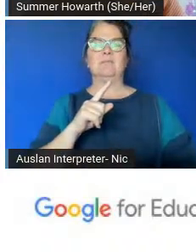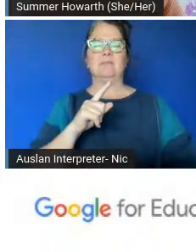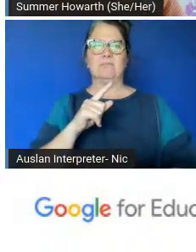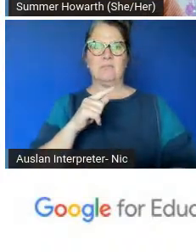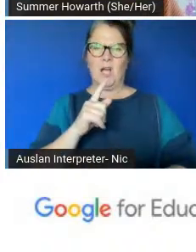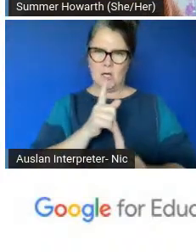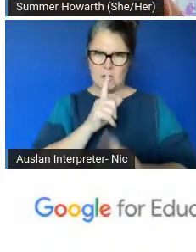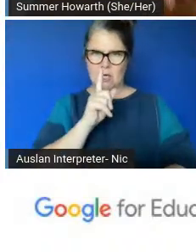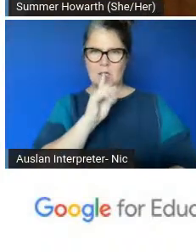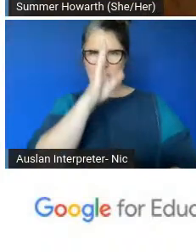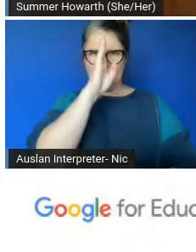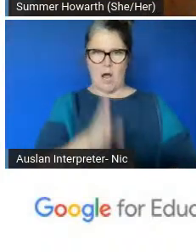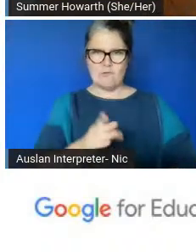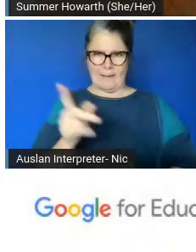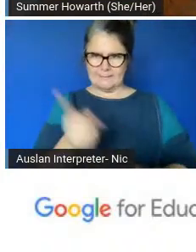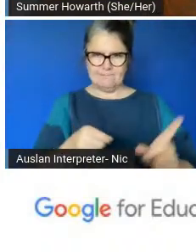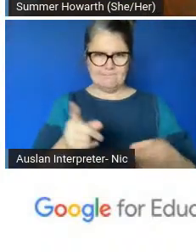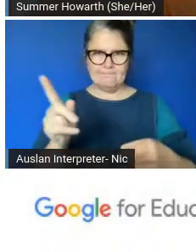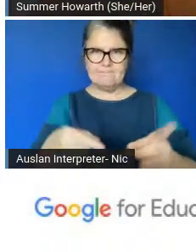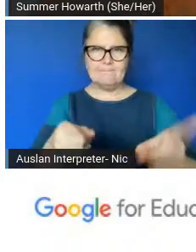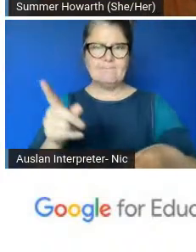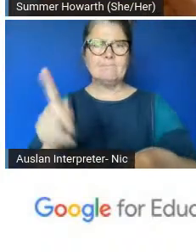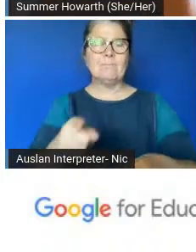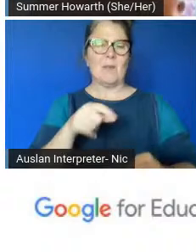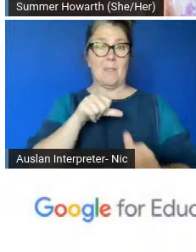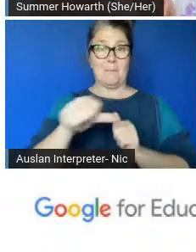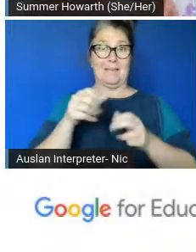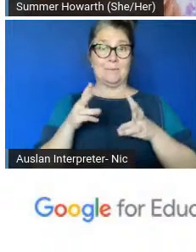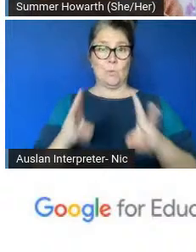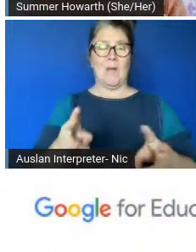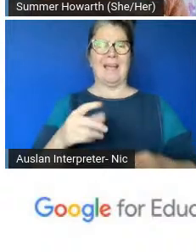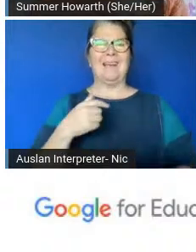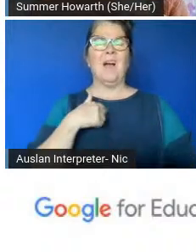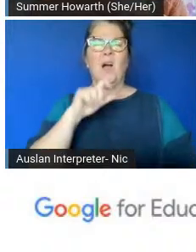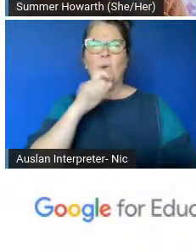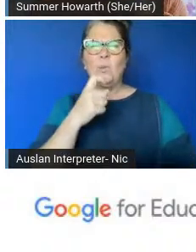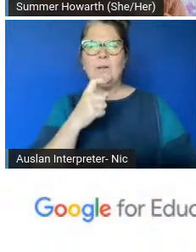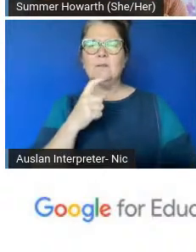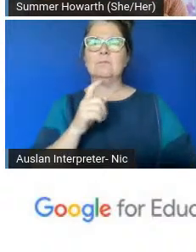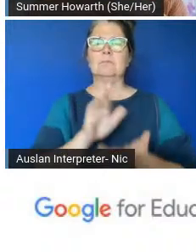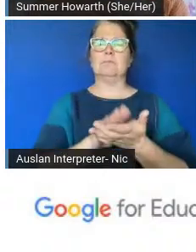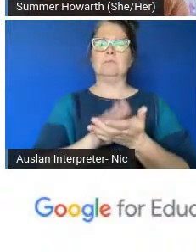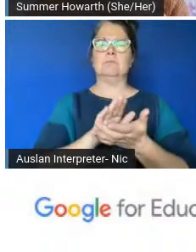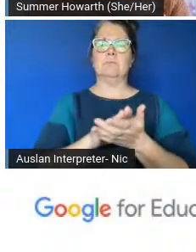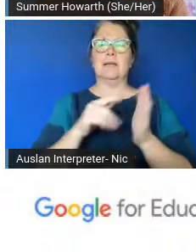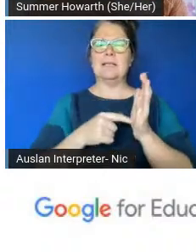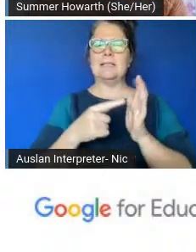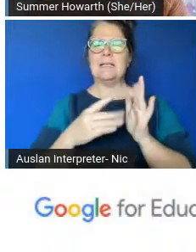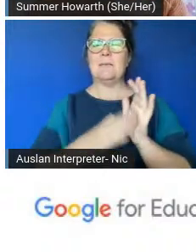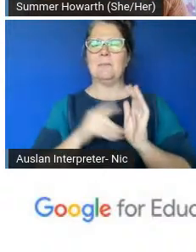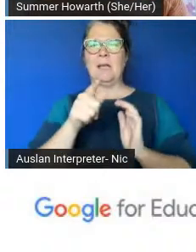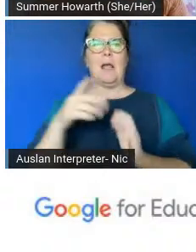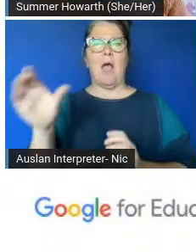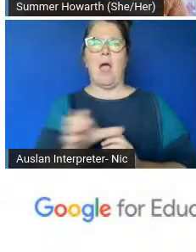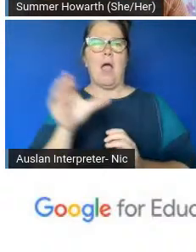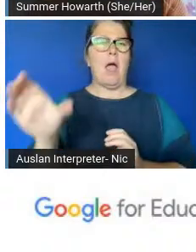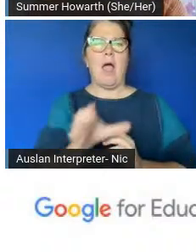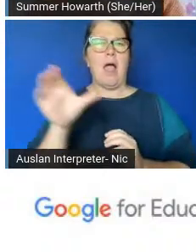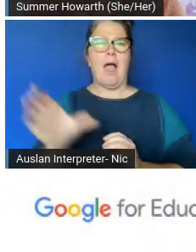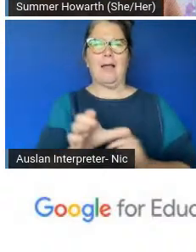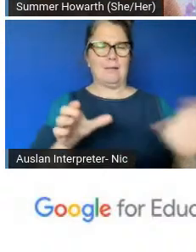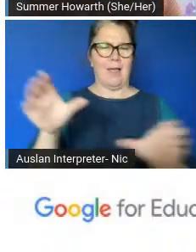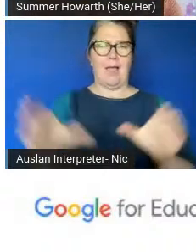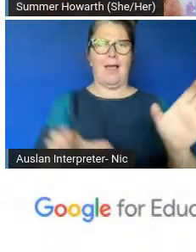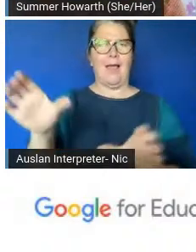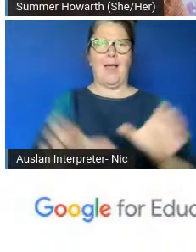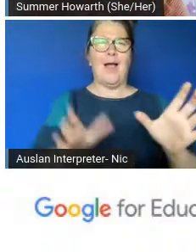to acknowledge Tim again, because he is keep going. I love the fruit puns. The more the merrier. Thank you. So the